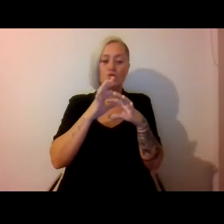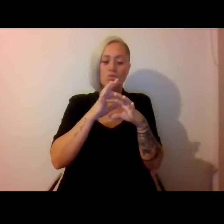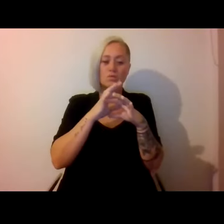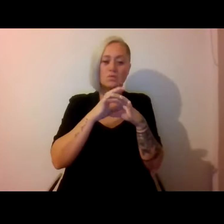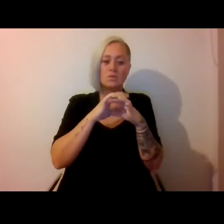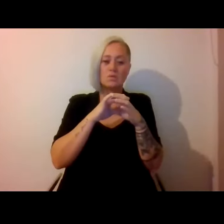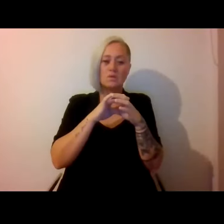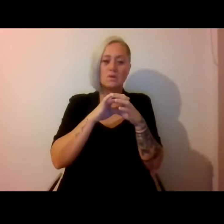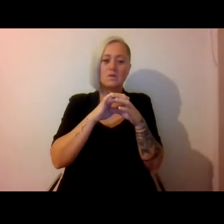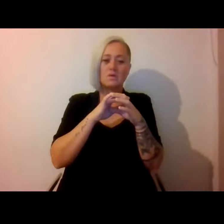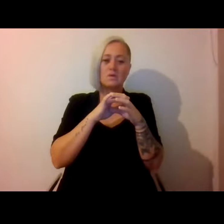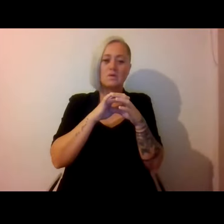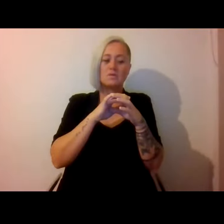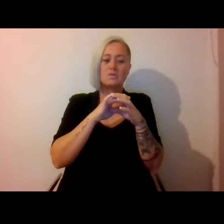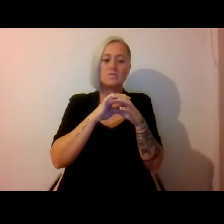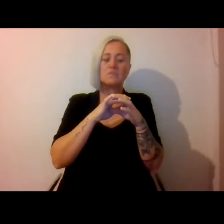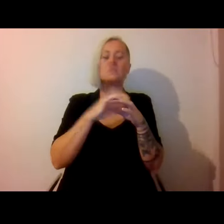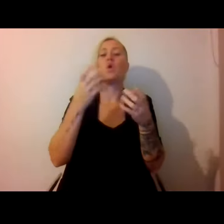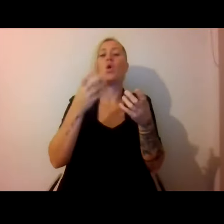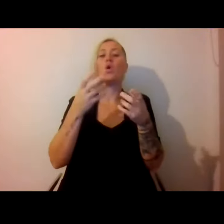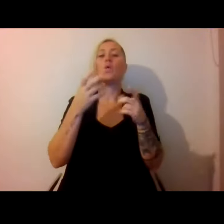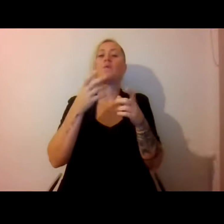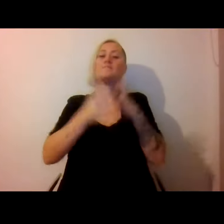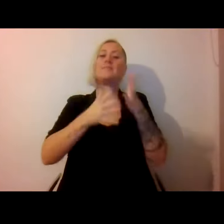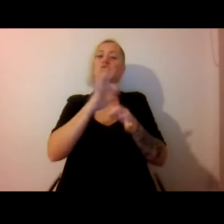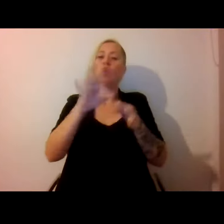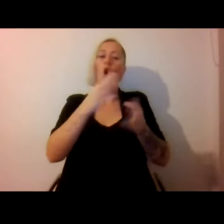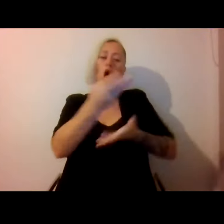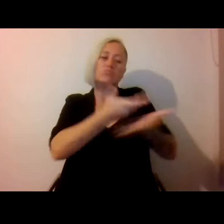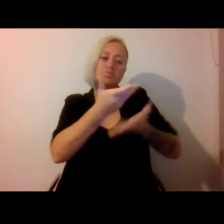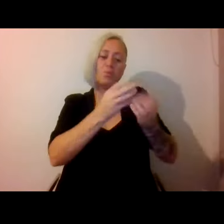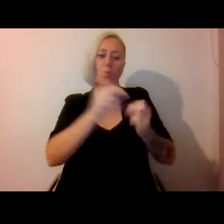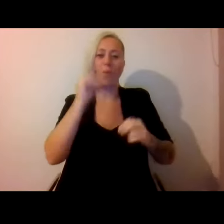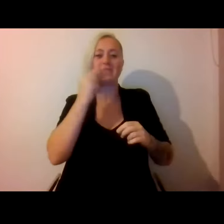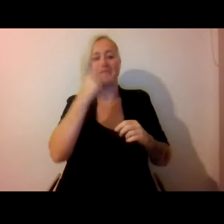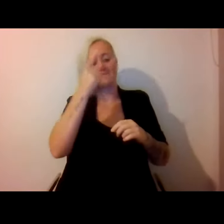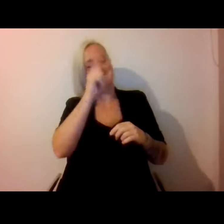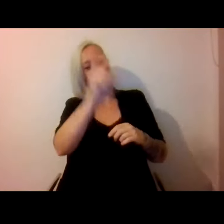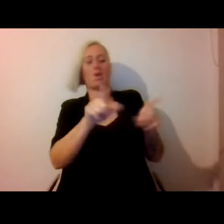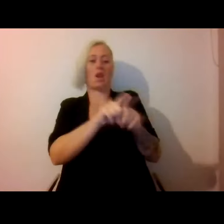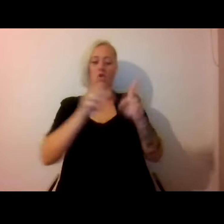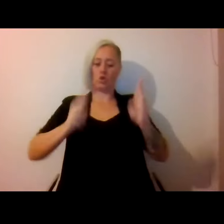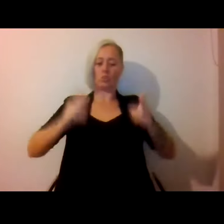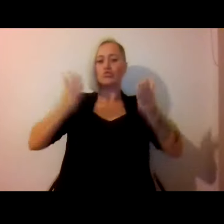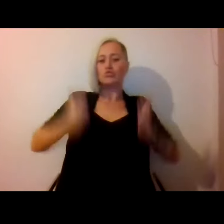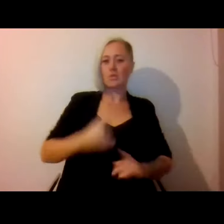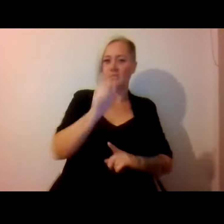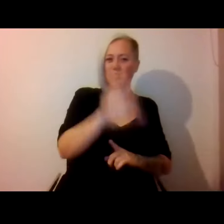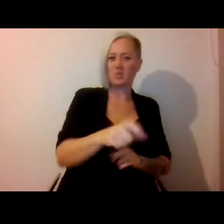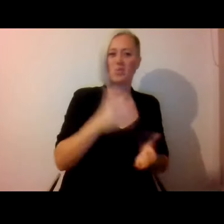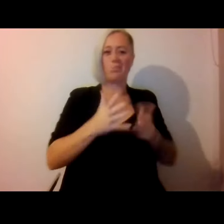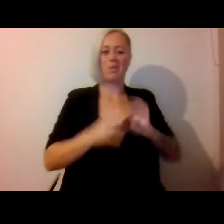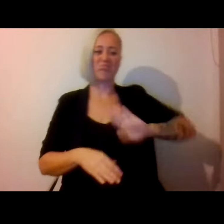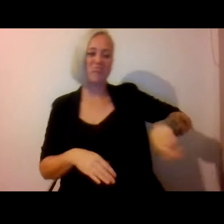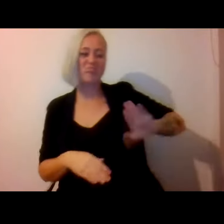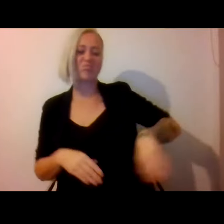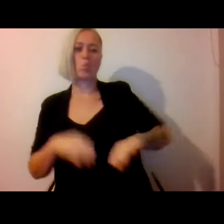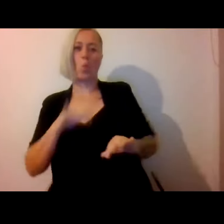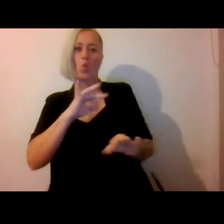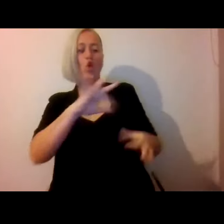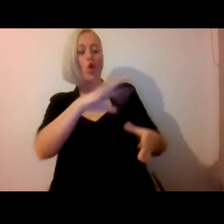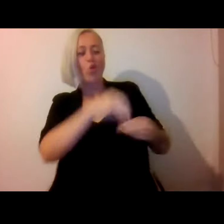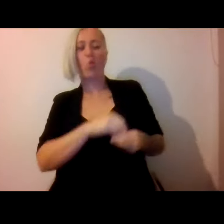as persons. So that can mean disrespecting them, excluding them, or not including them properly,